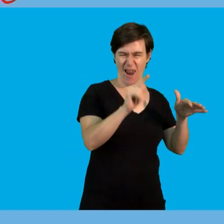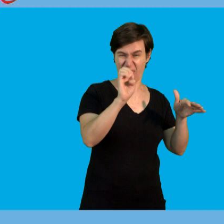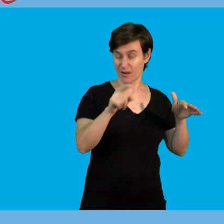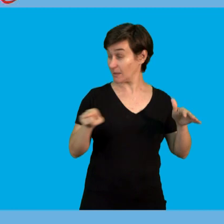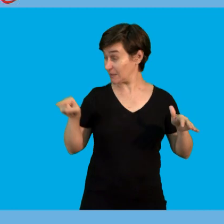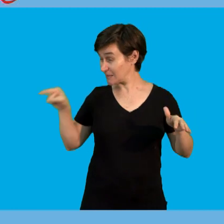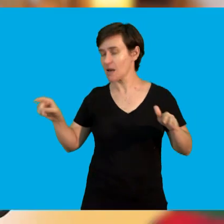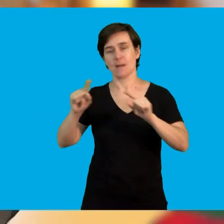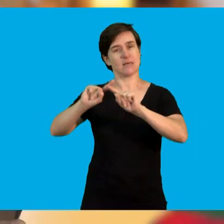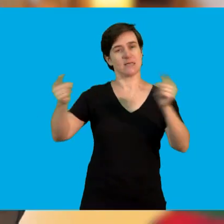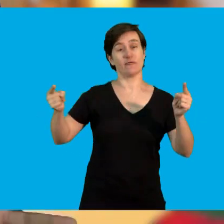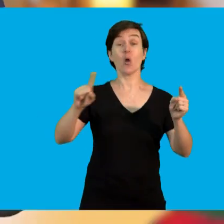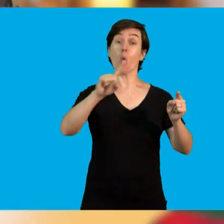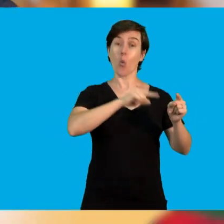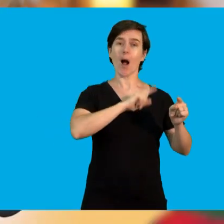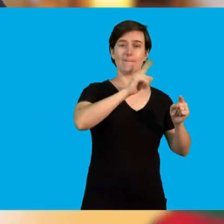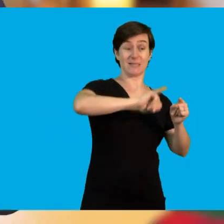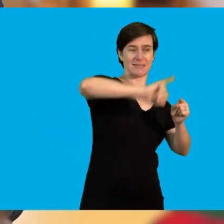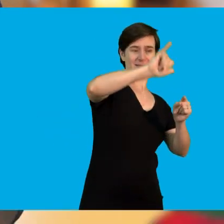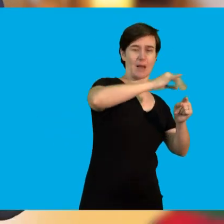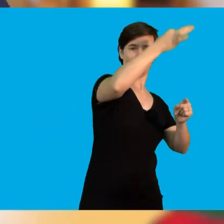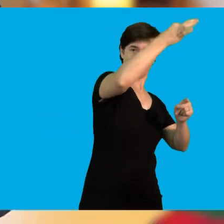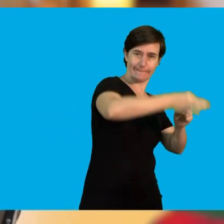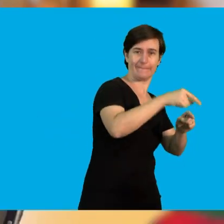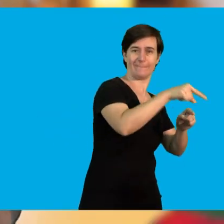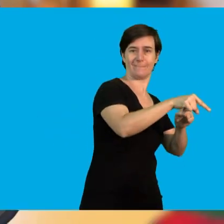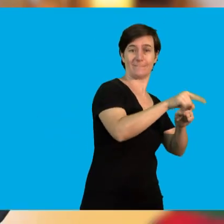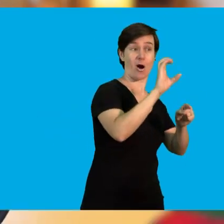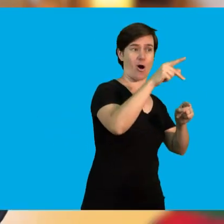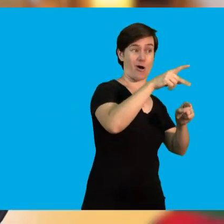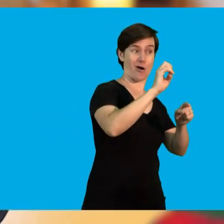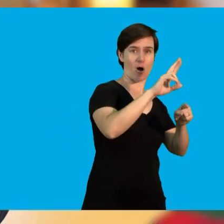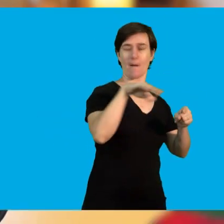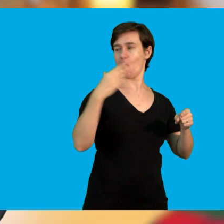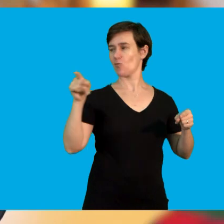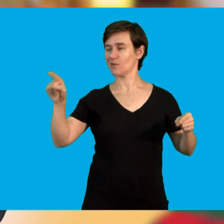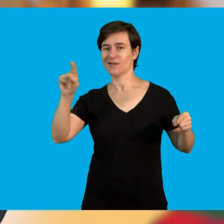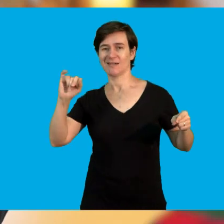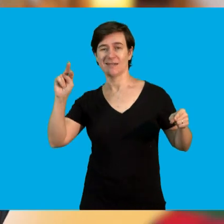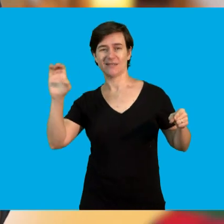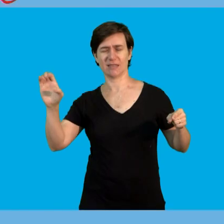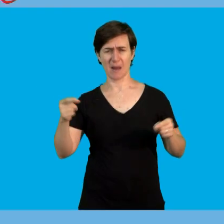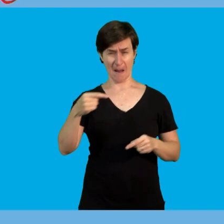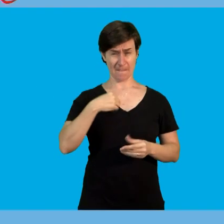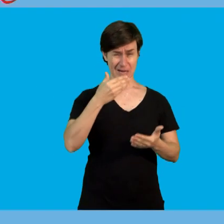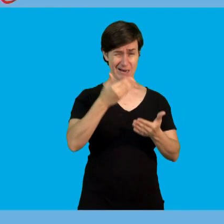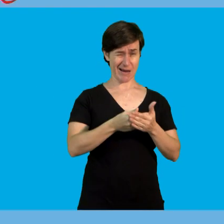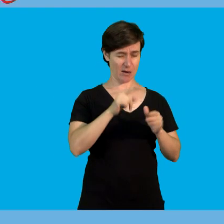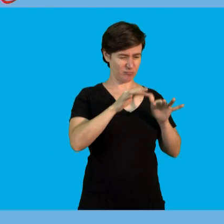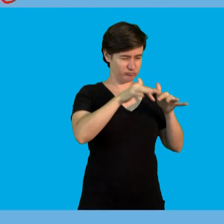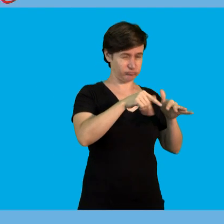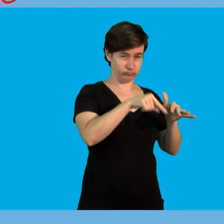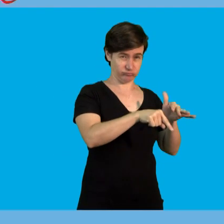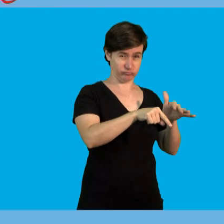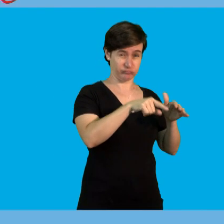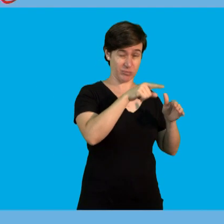these two beakers needs to have a relationship with the electrode that it's dipped into. If we are dipping a copper plate onto this